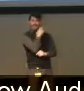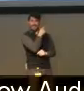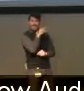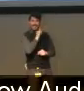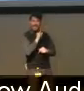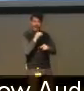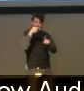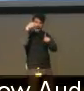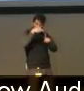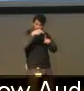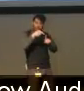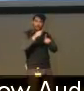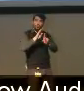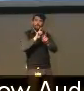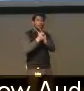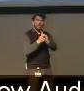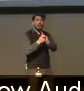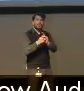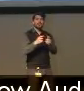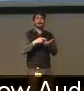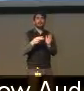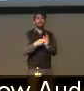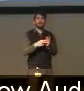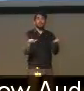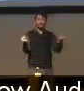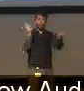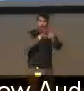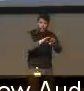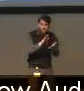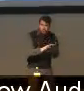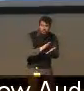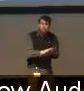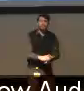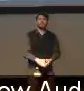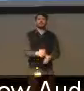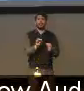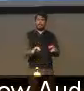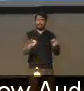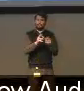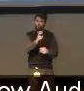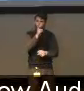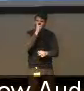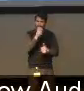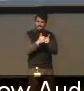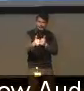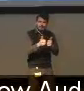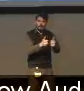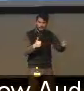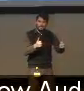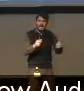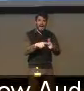started social distancing, which is when we'd expect to see some impact from those interventions.